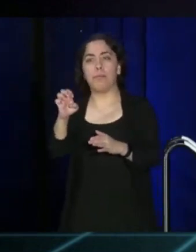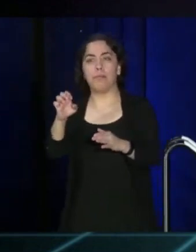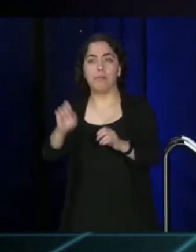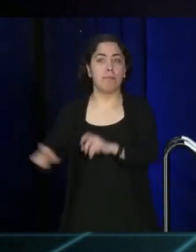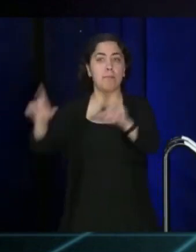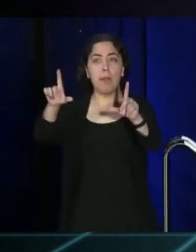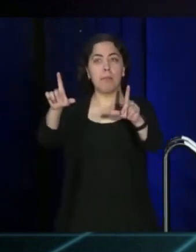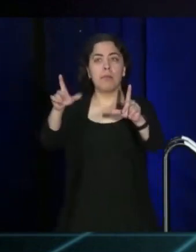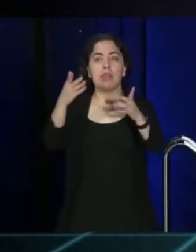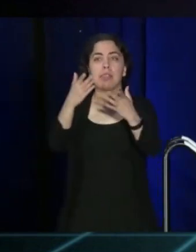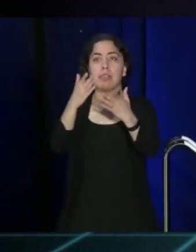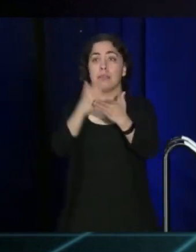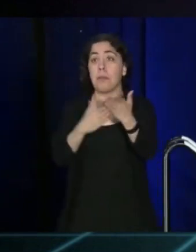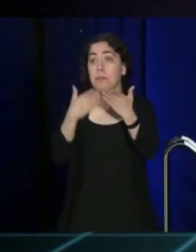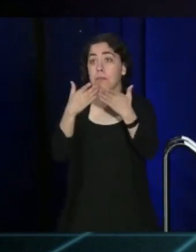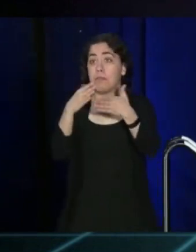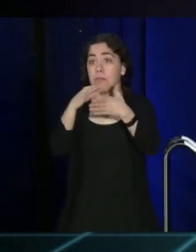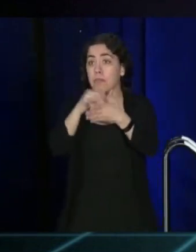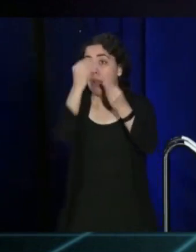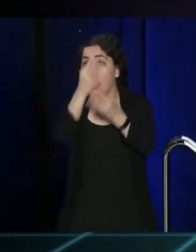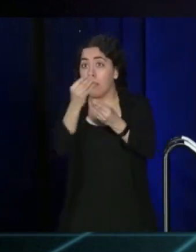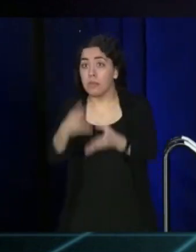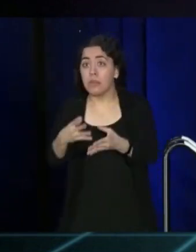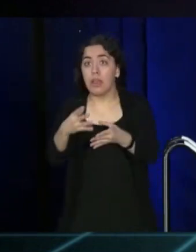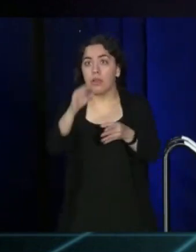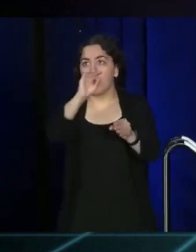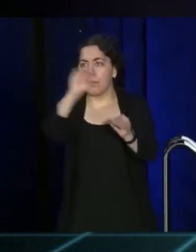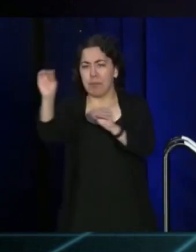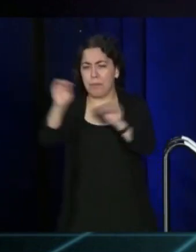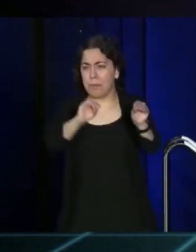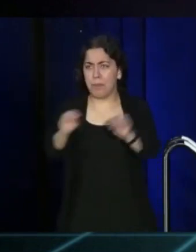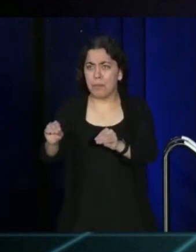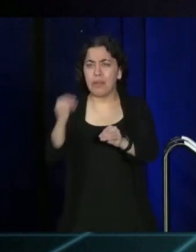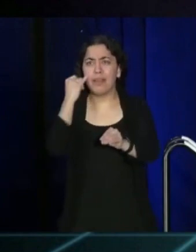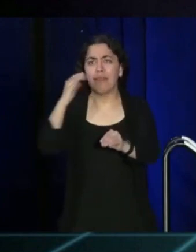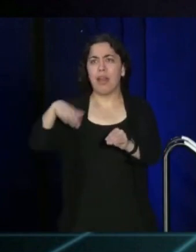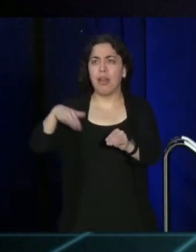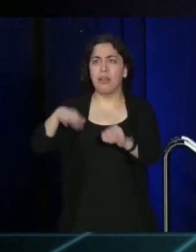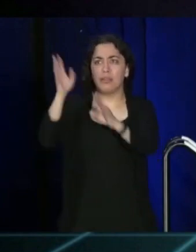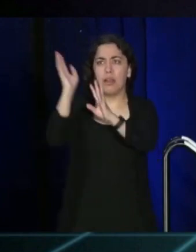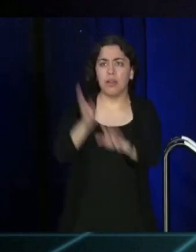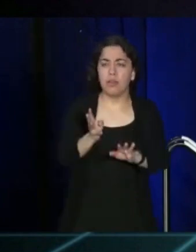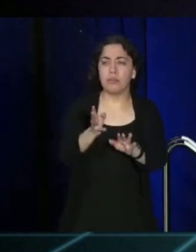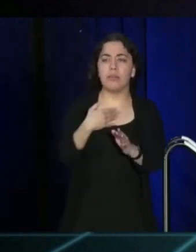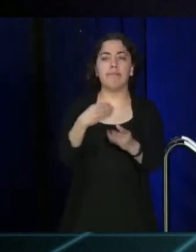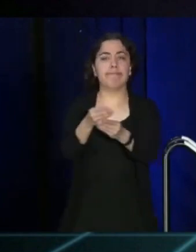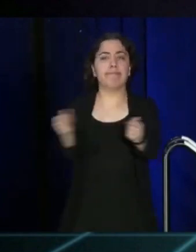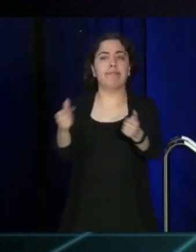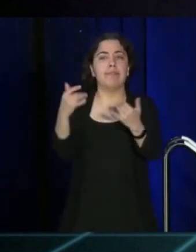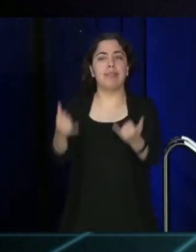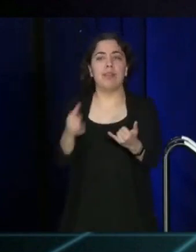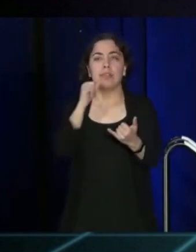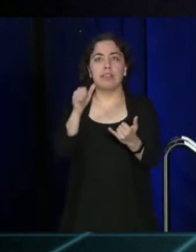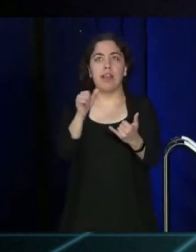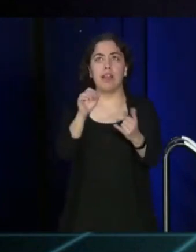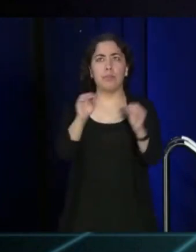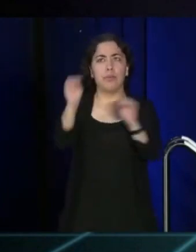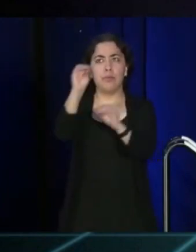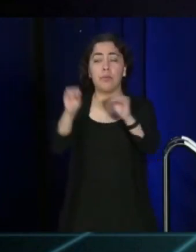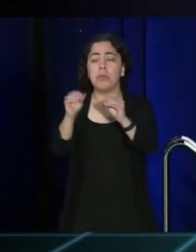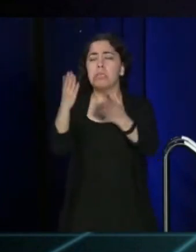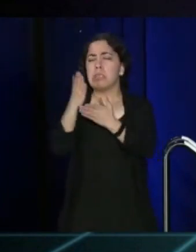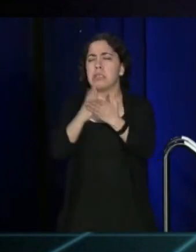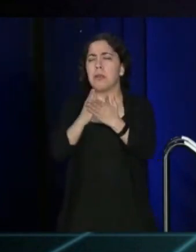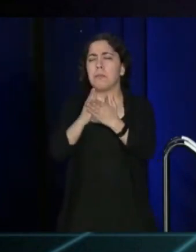that downloaded. And so, yeah, I fixed that. And now the content isn't bumping around. I got the animation, and